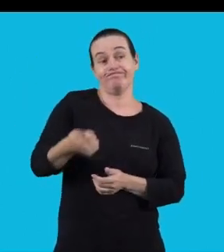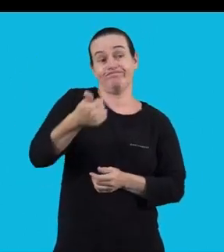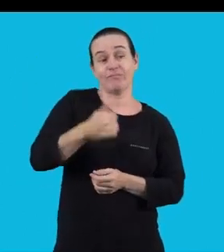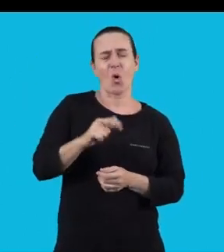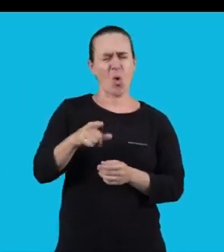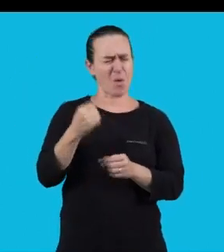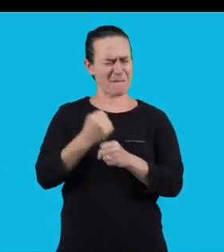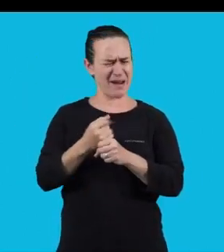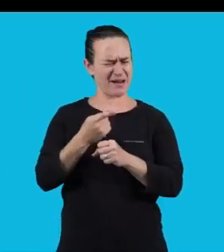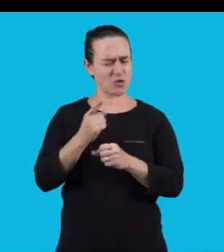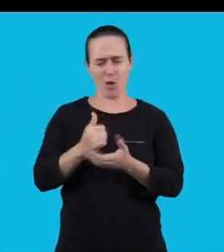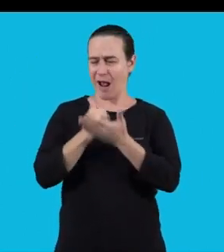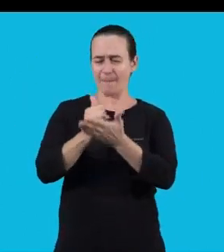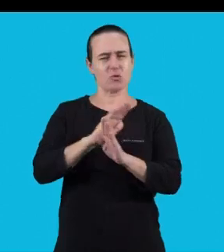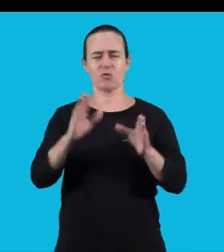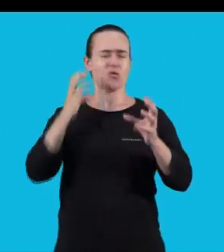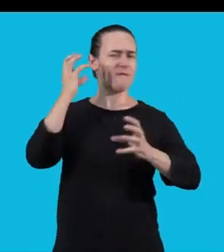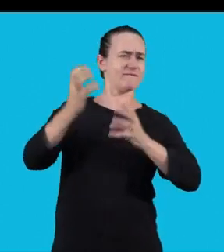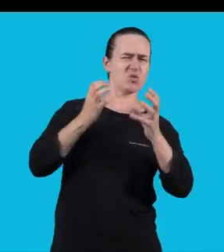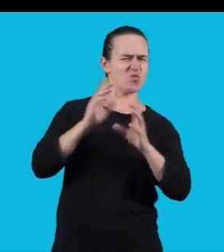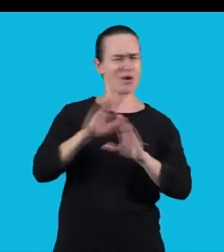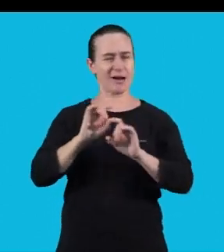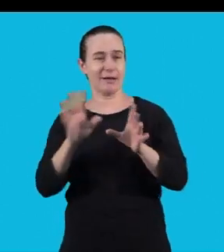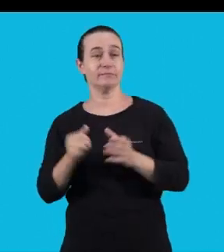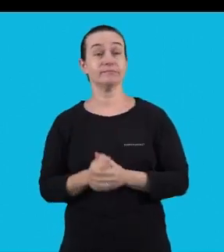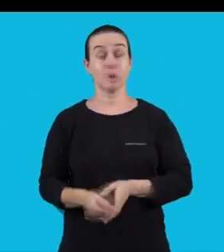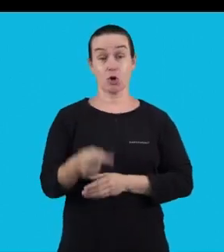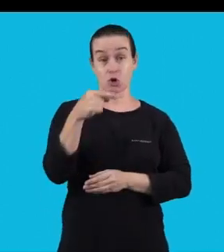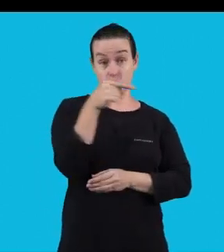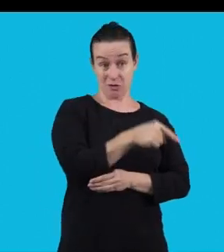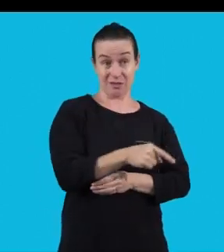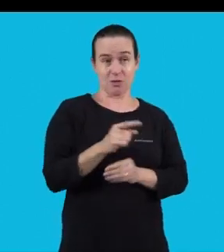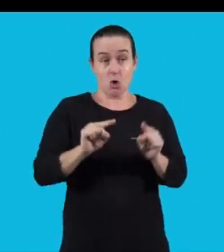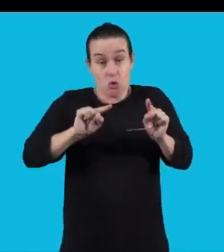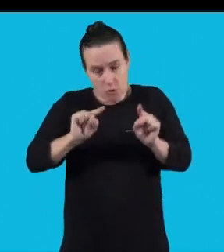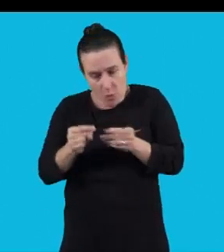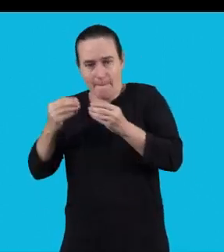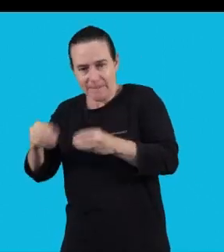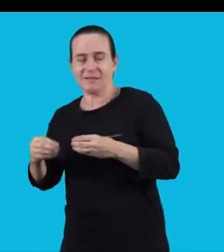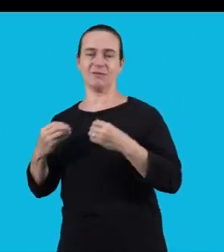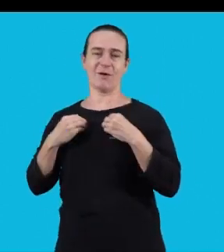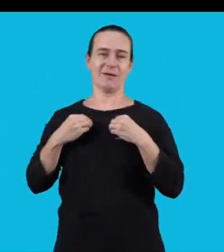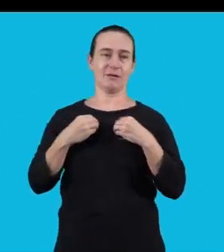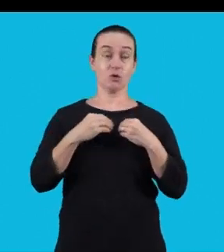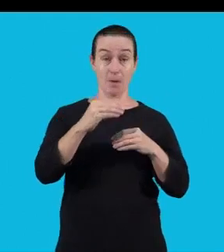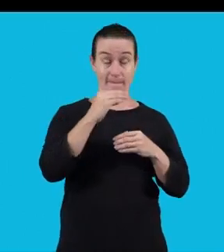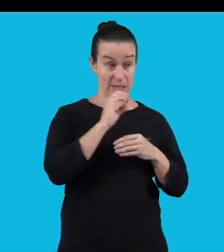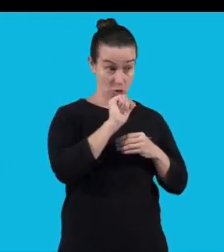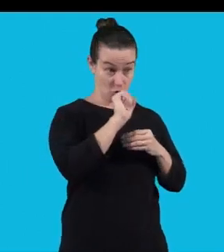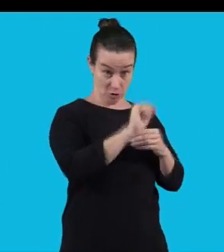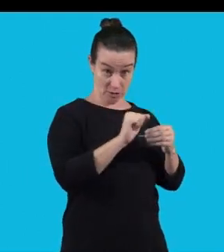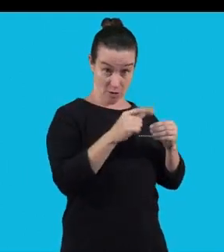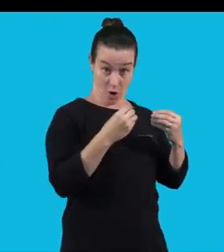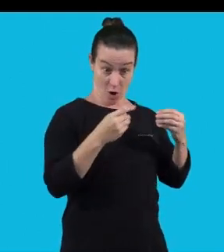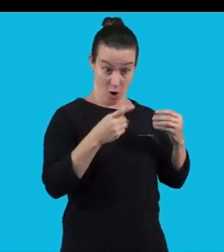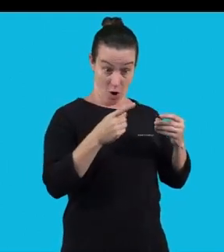used to avoid ambiguity or confusion. She is a small business owner, so here we know the business is small and